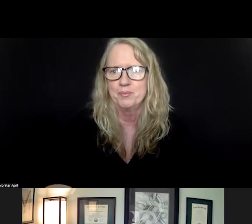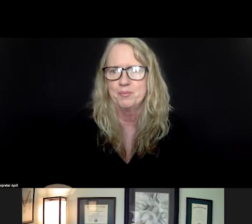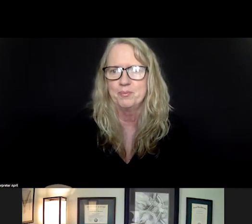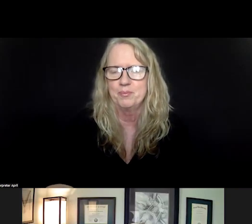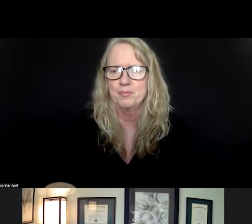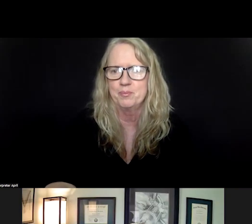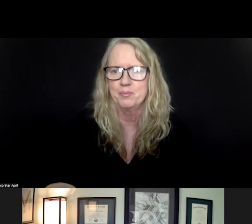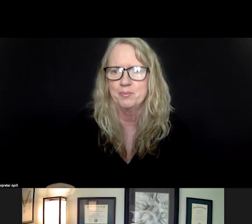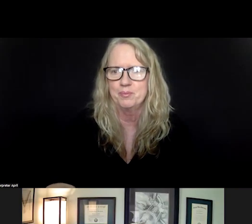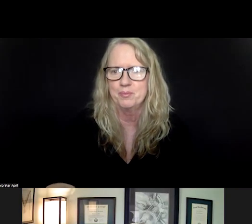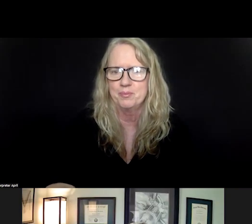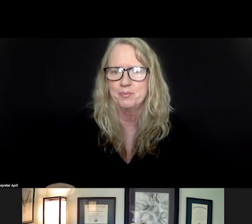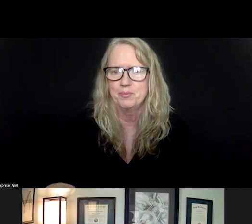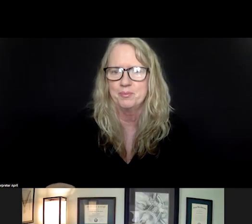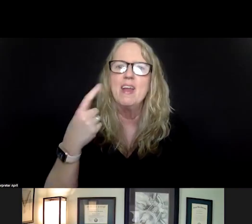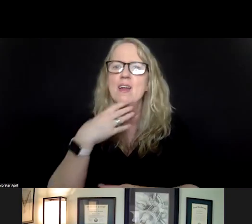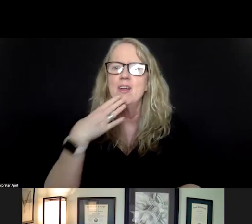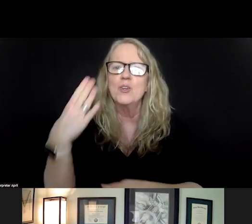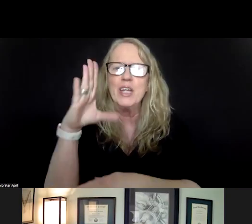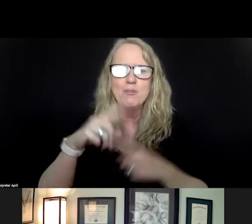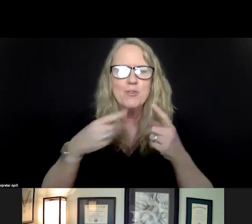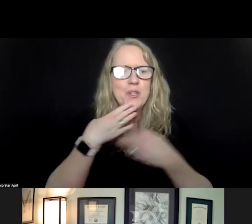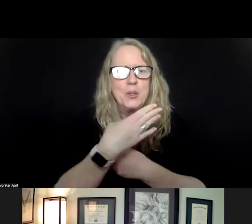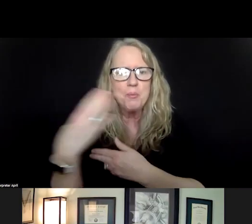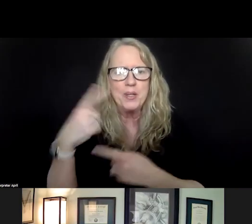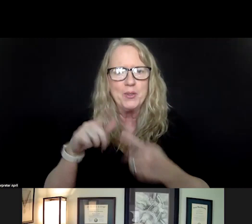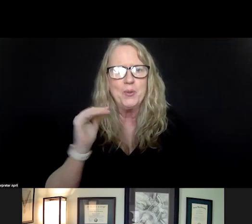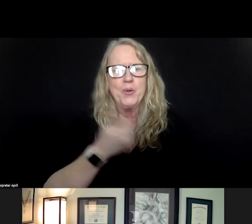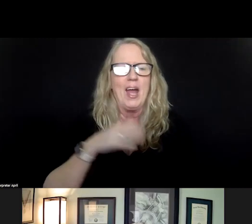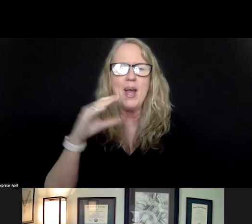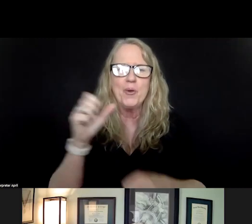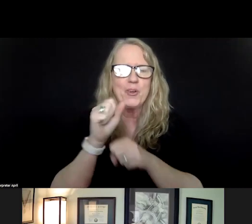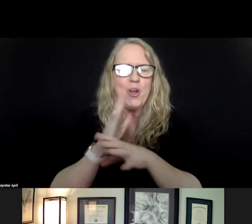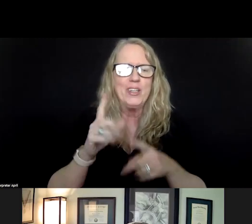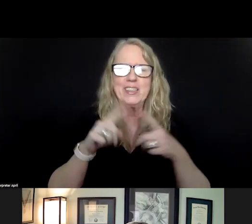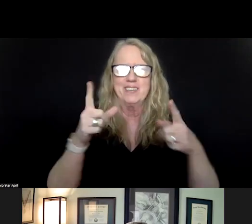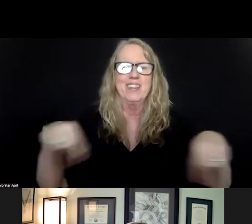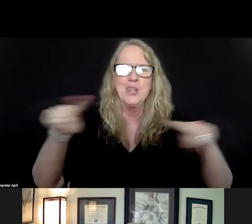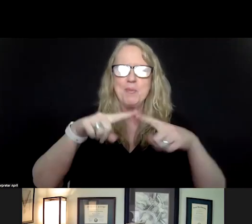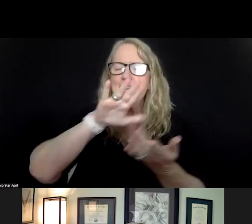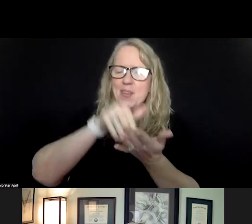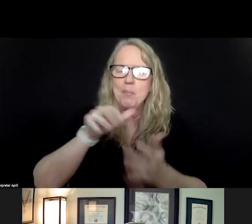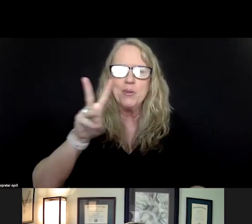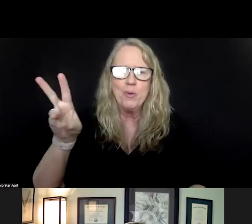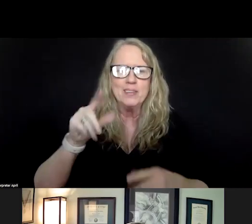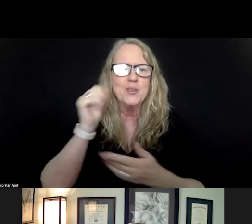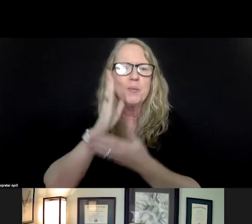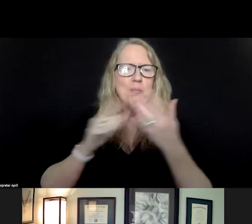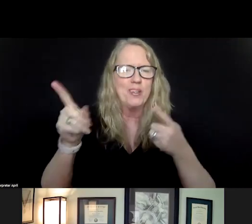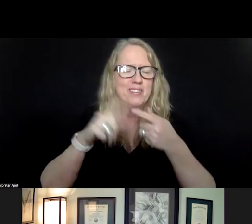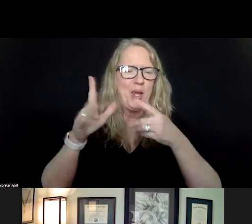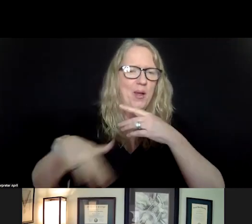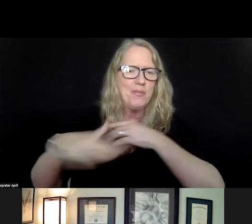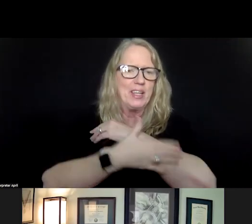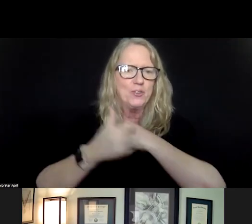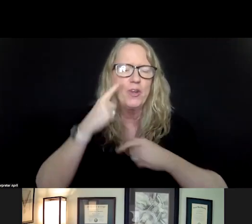Well, good afternoon and good morning to our colleagues in the rest of the Midwest and the Western parts of the country.